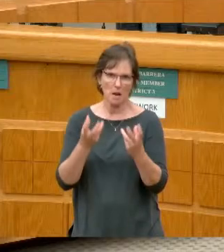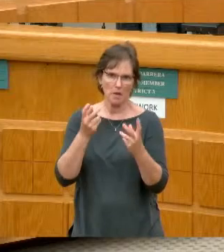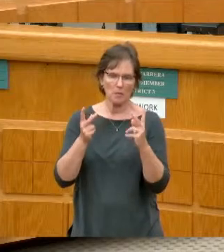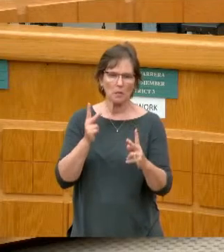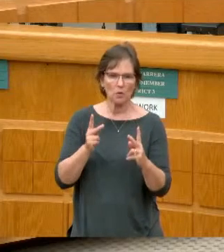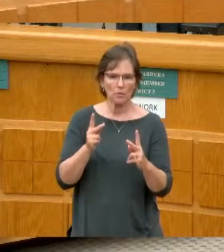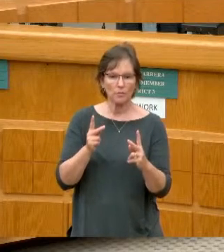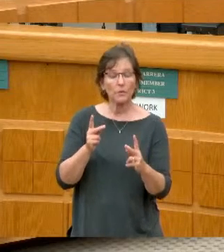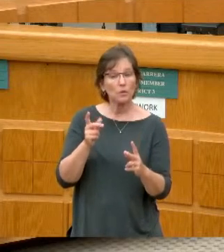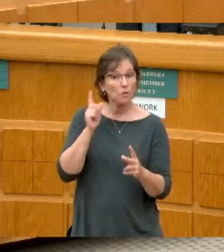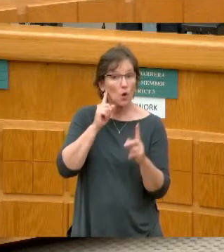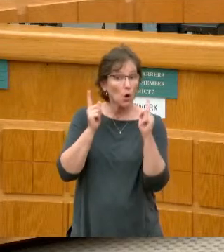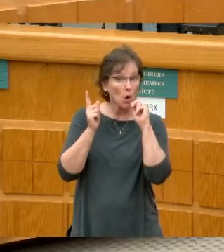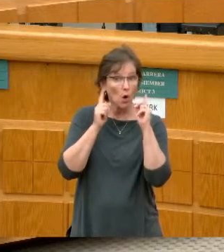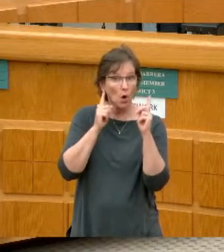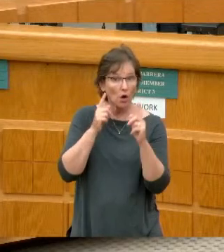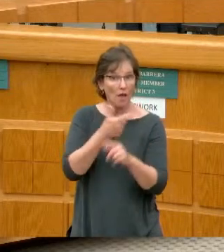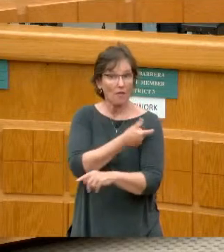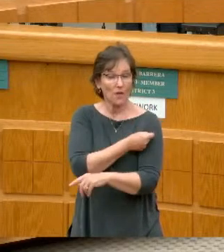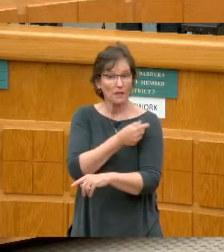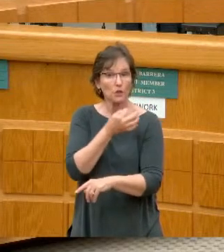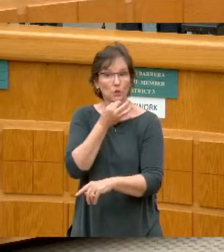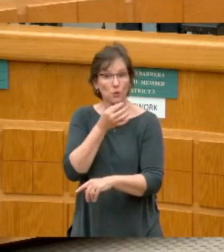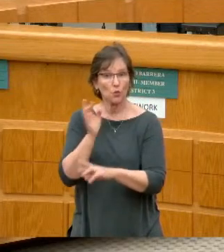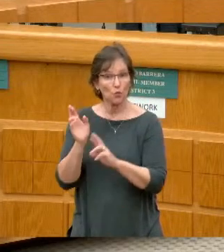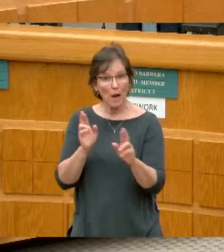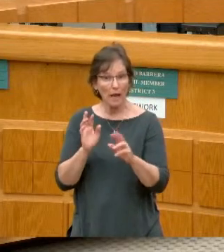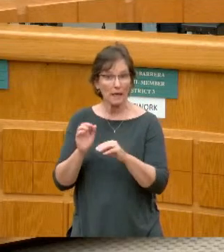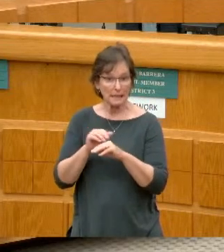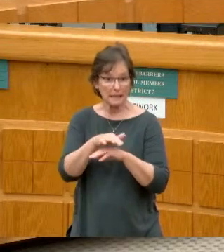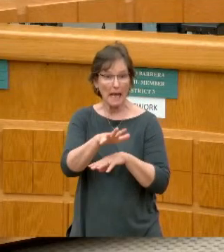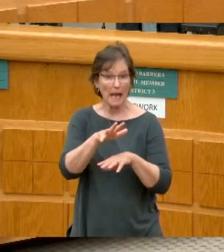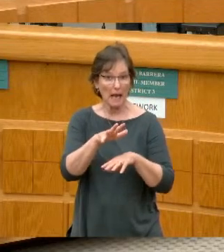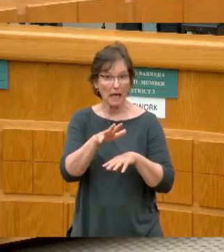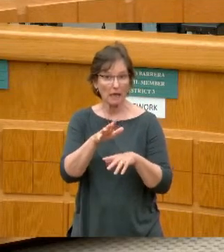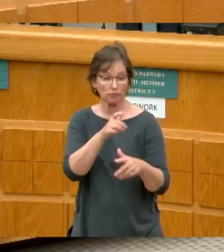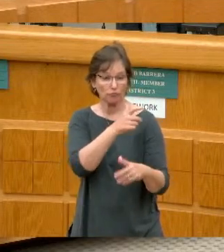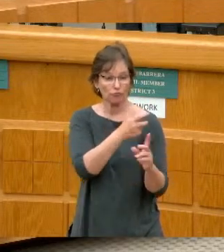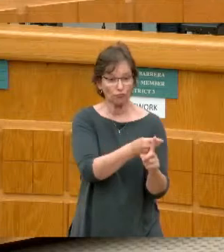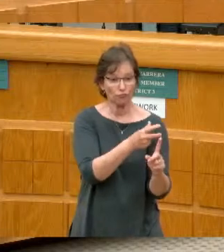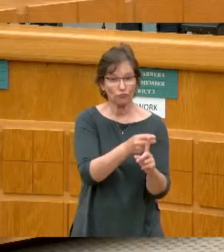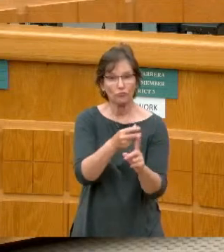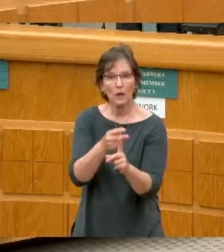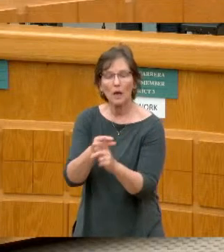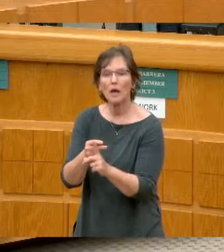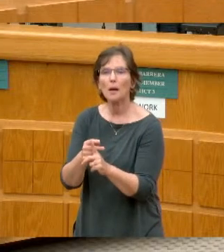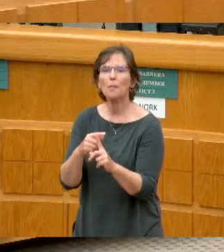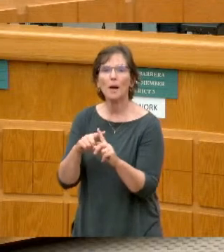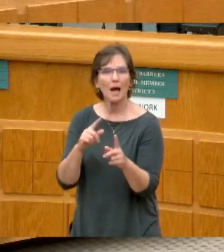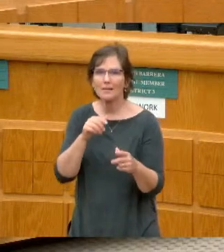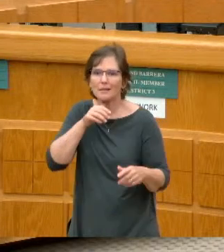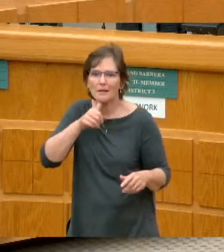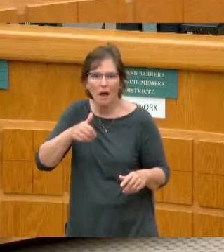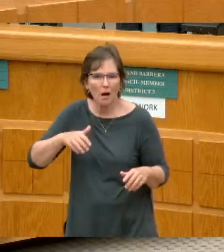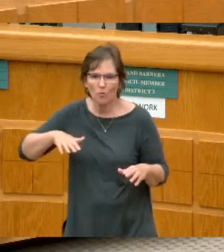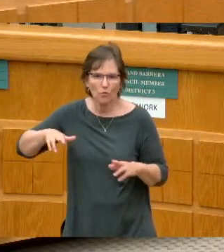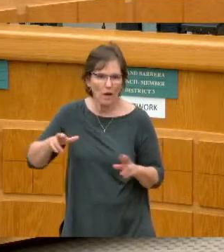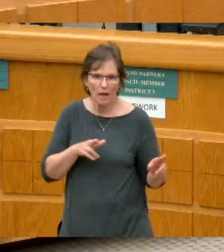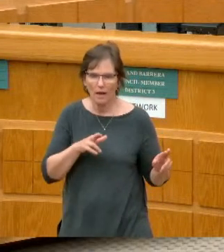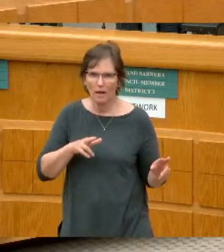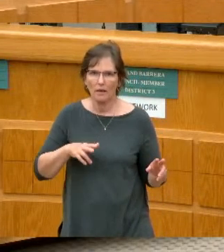safer behaviors to decrease your risk of contracting COVID-19. We are in for some trying days